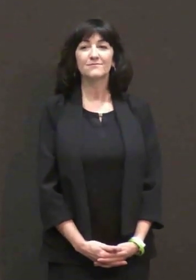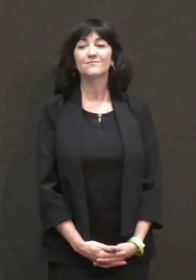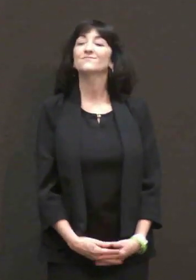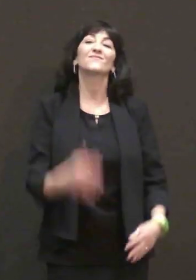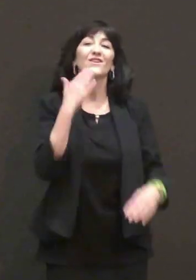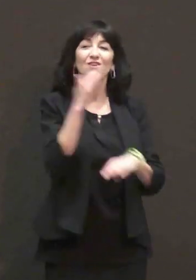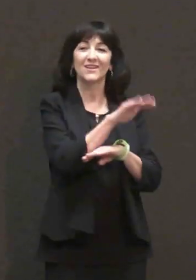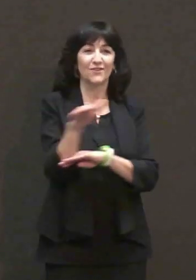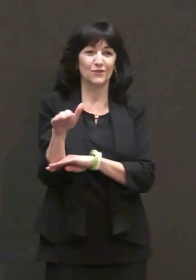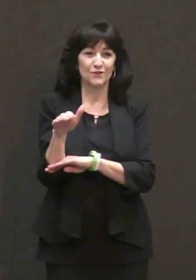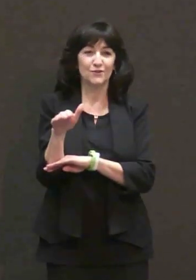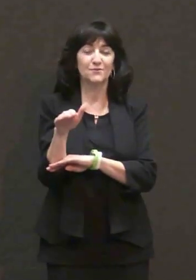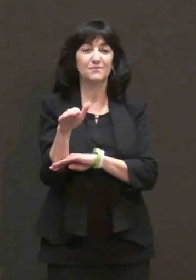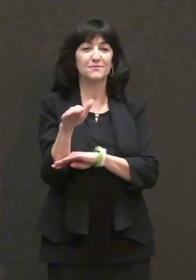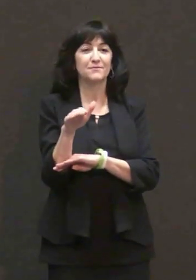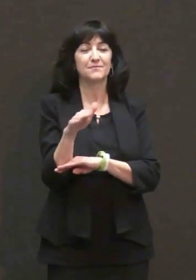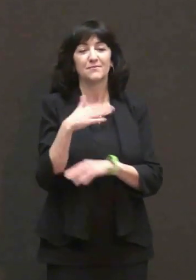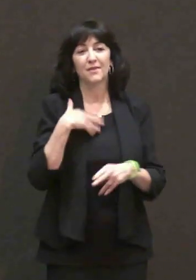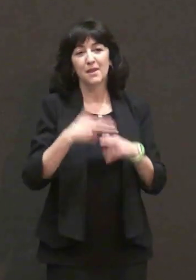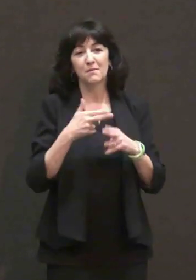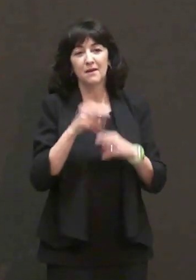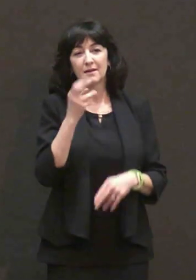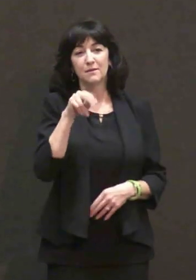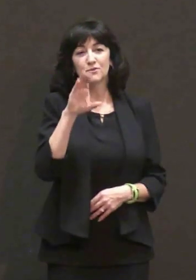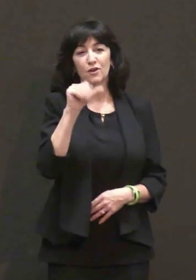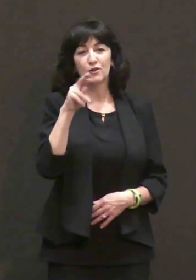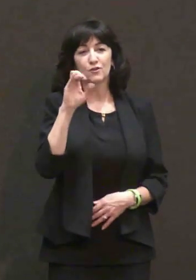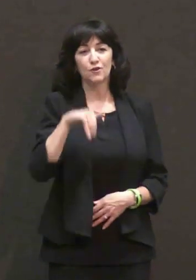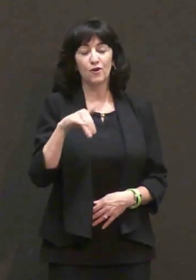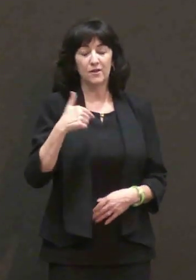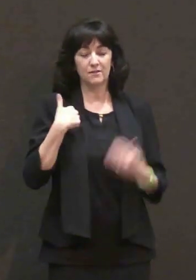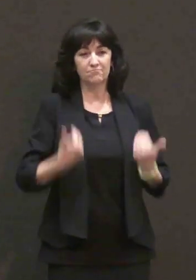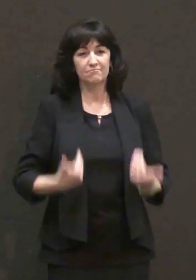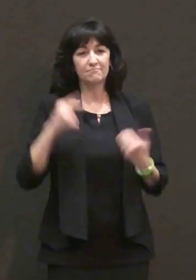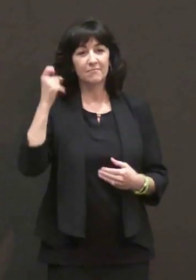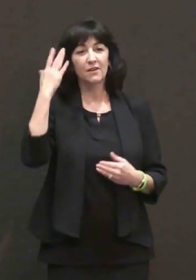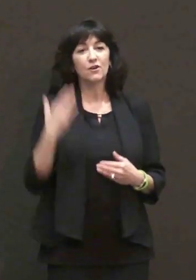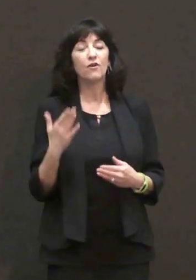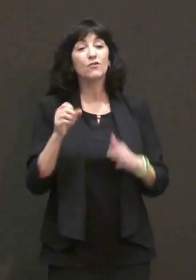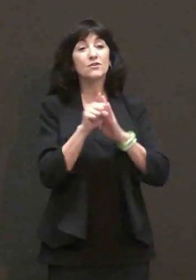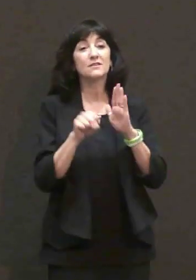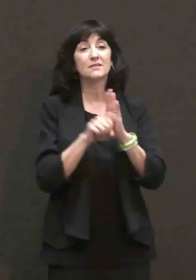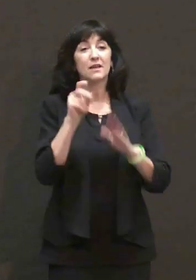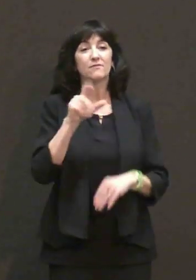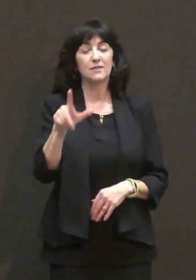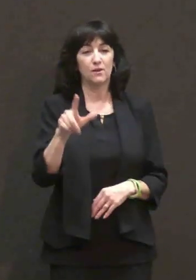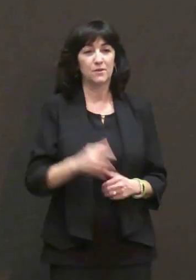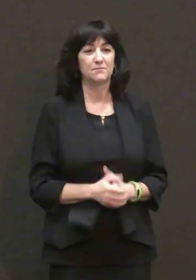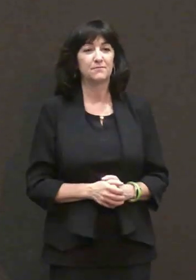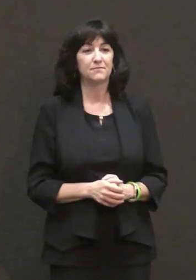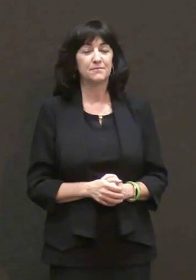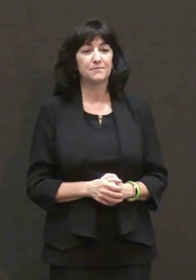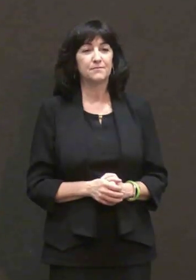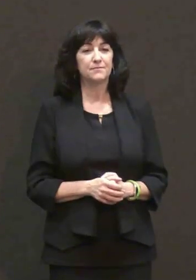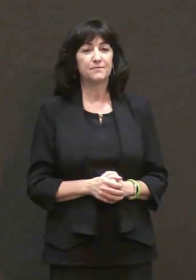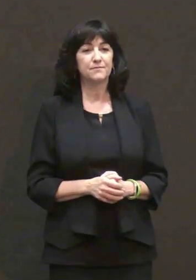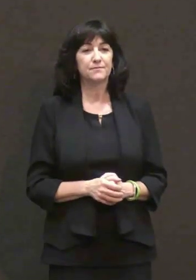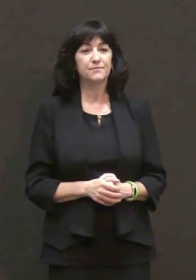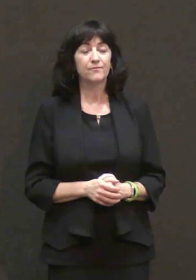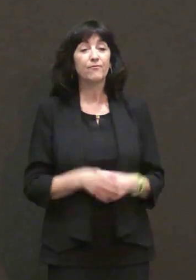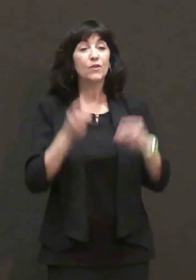Good afternoon. My name's John Carney. I'm the governor of the state of Delaware. I'm joined again today by the director